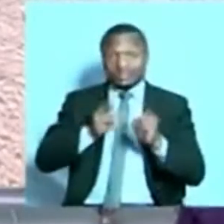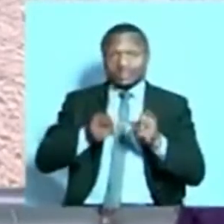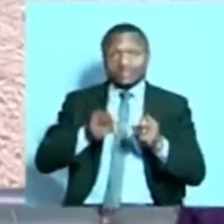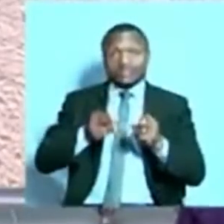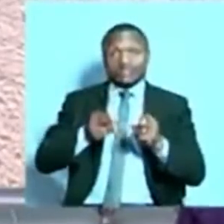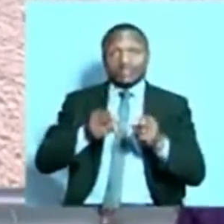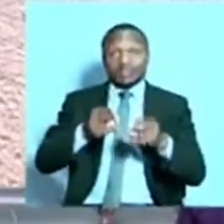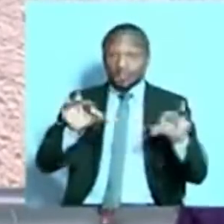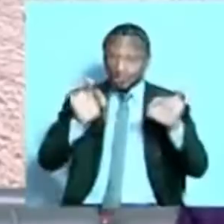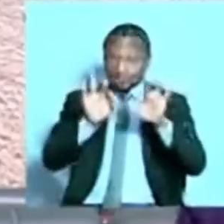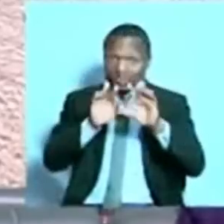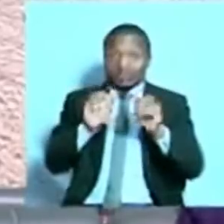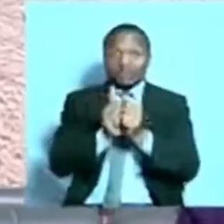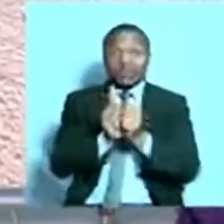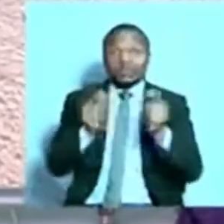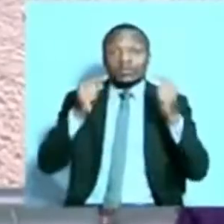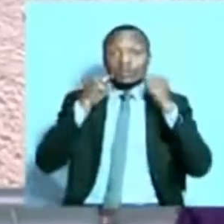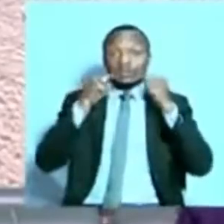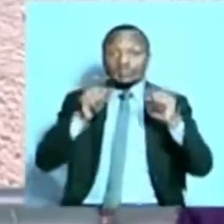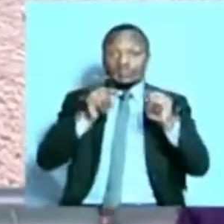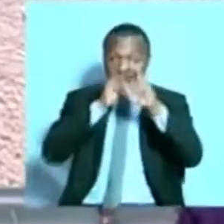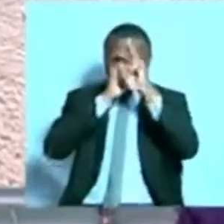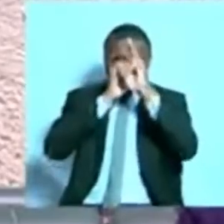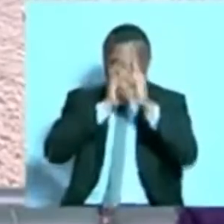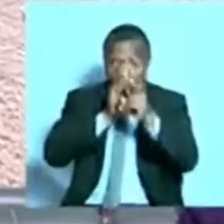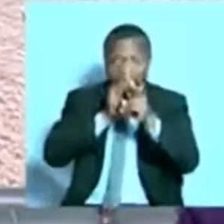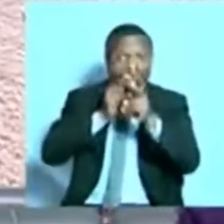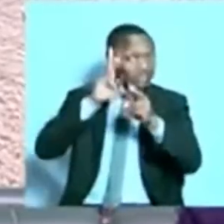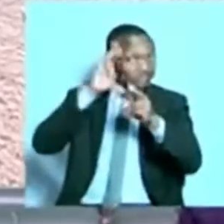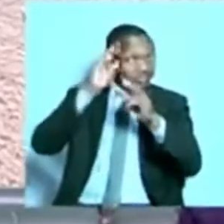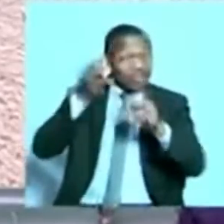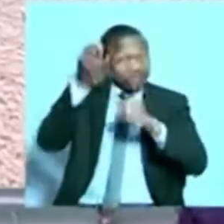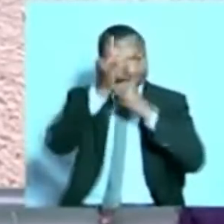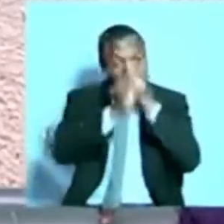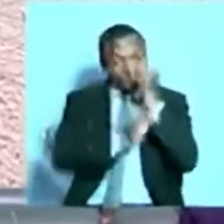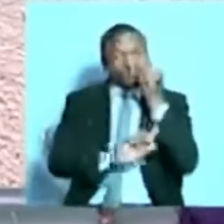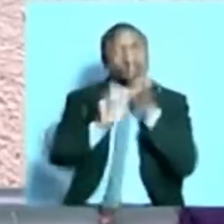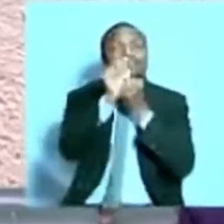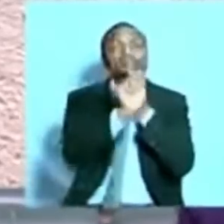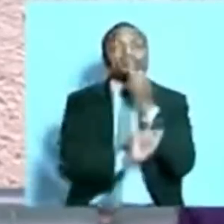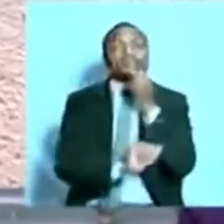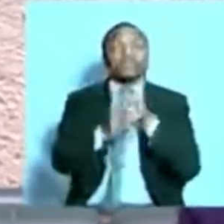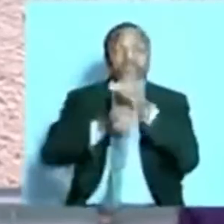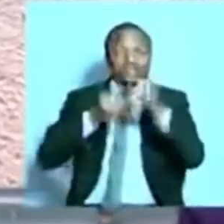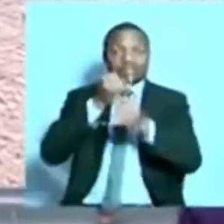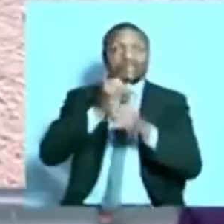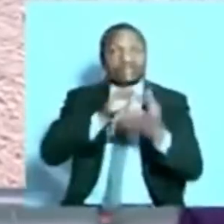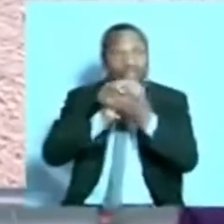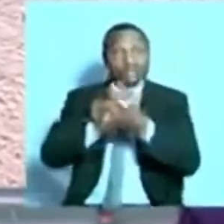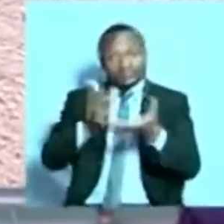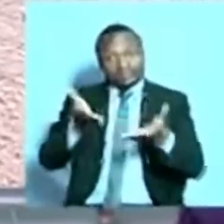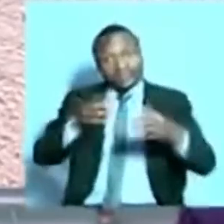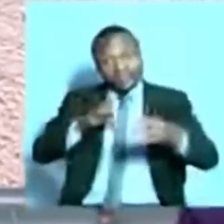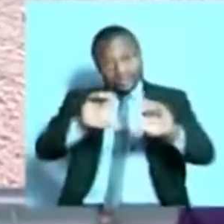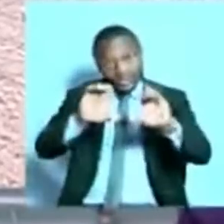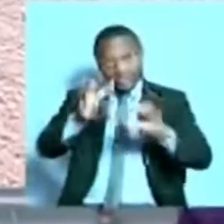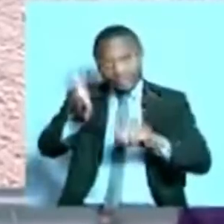notice on the Minister of Foreign Affairs and International Relations. You may proceed.